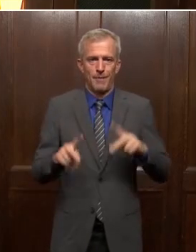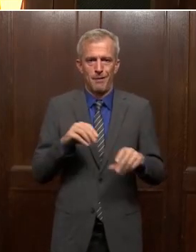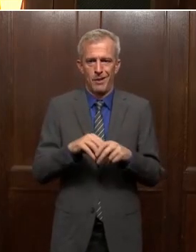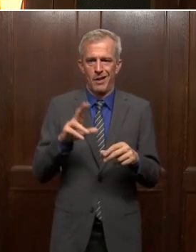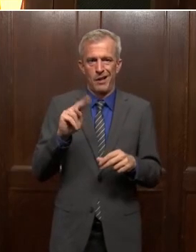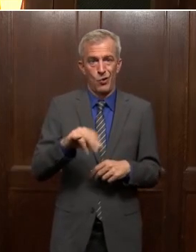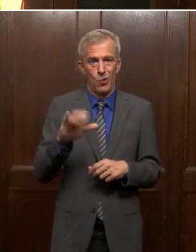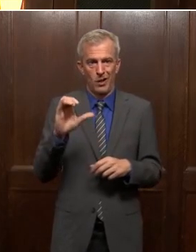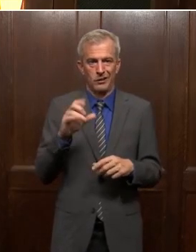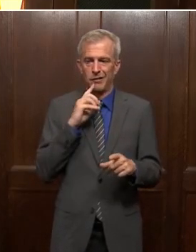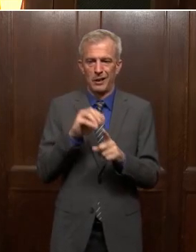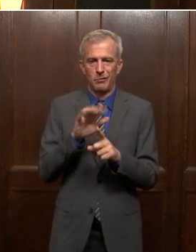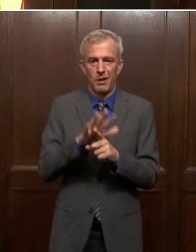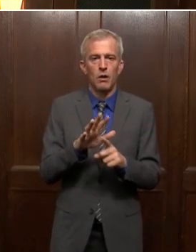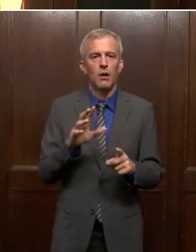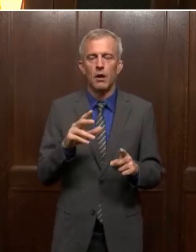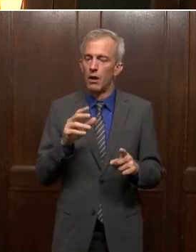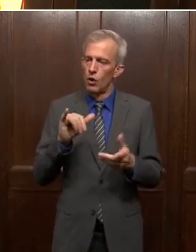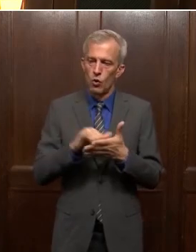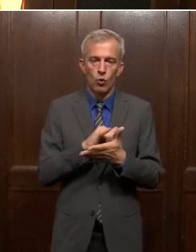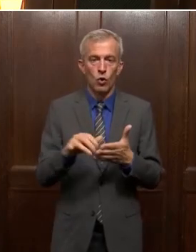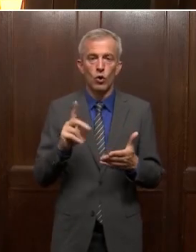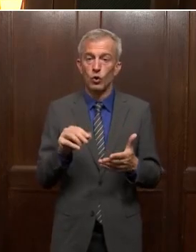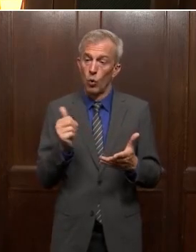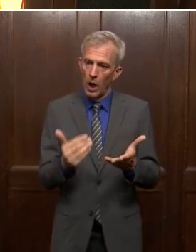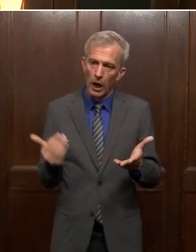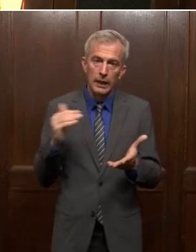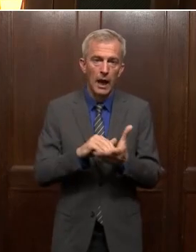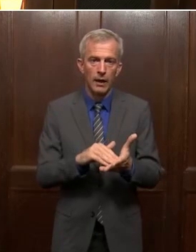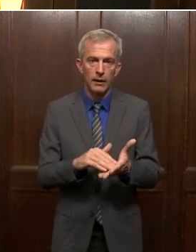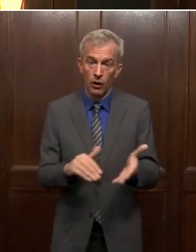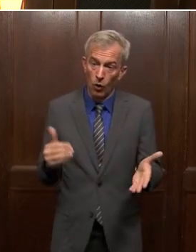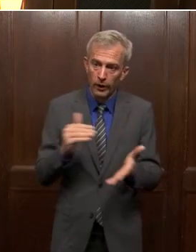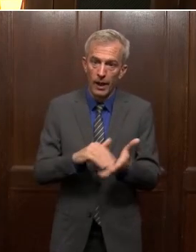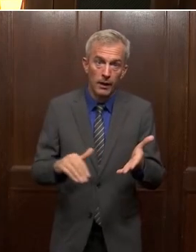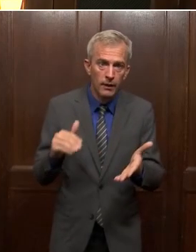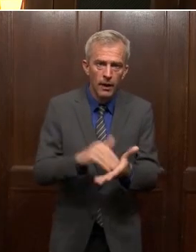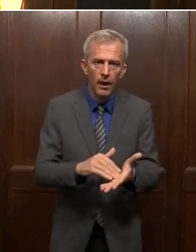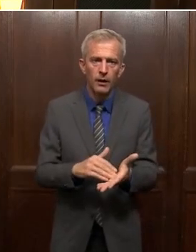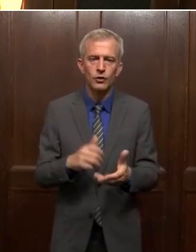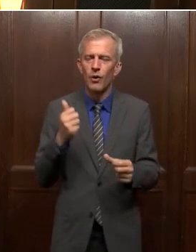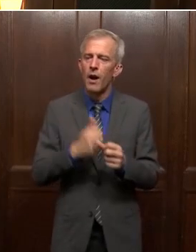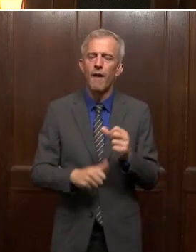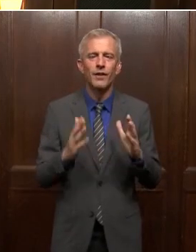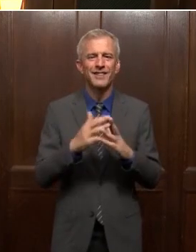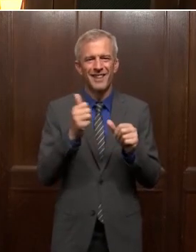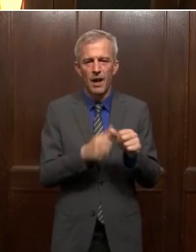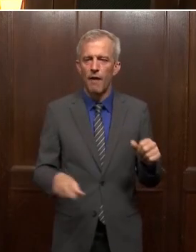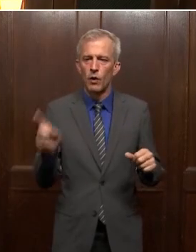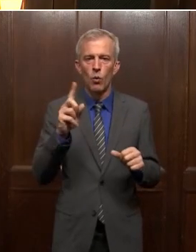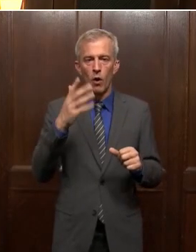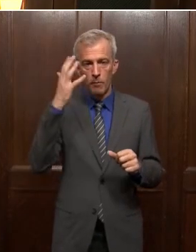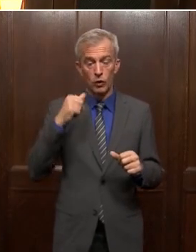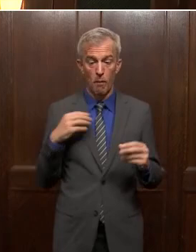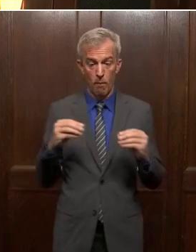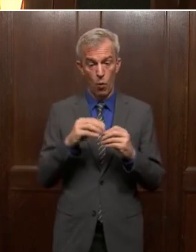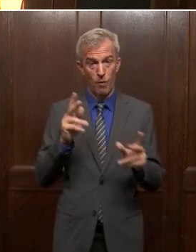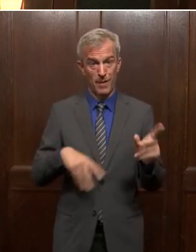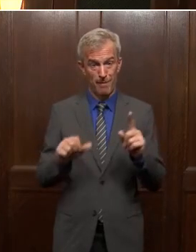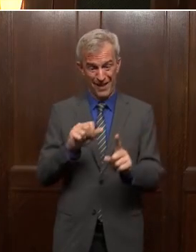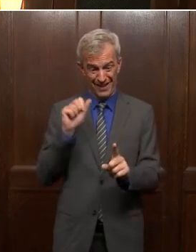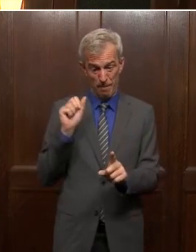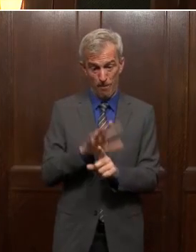could do this all over again or two or threefold. So for every city everywhere, just because you've had more people exposed, it doesn't